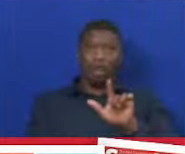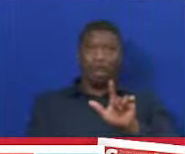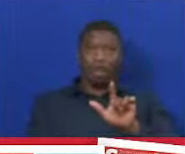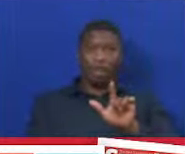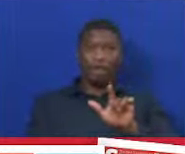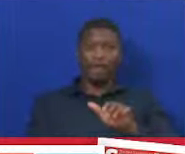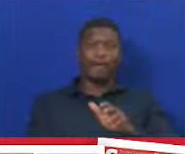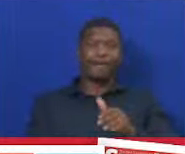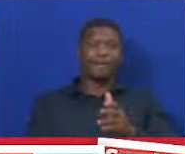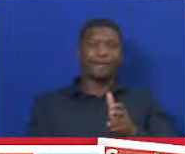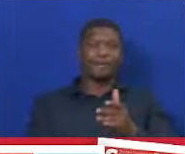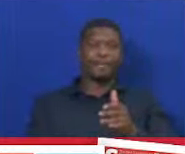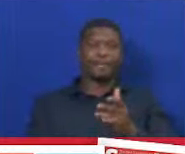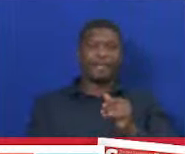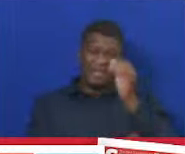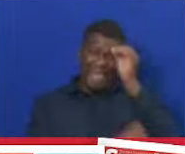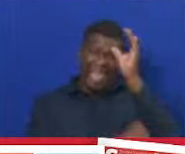expert,